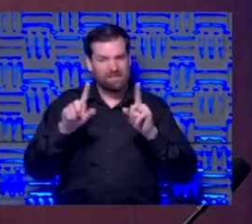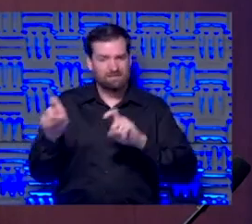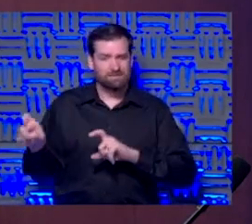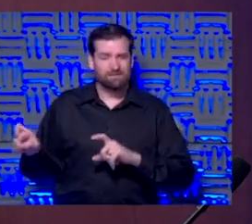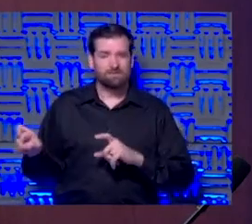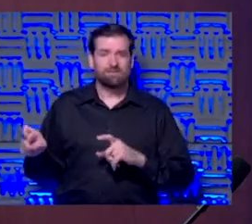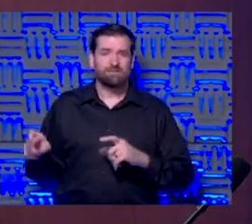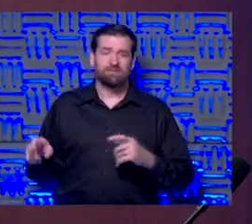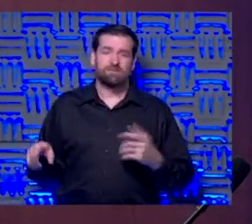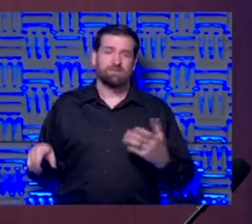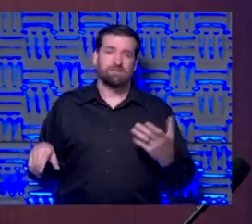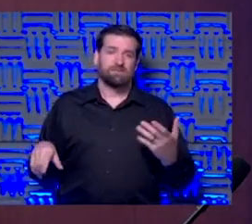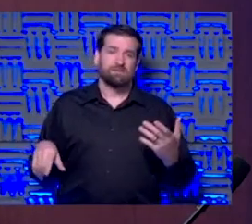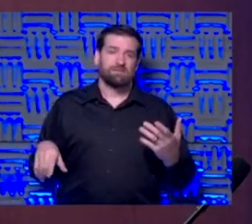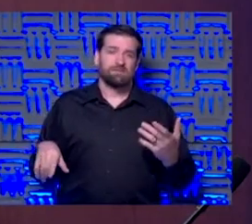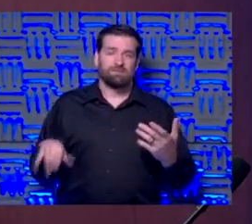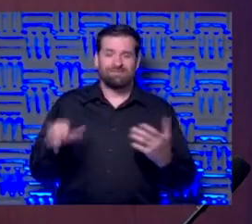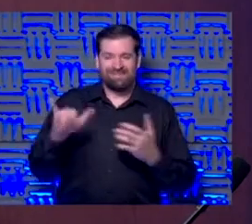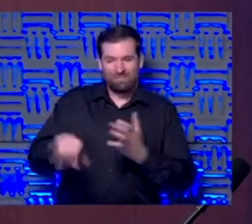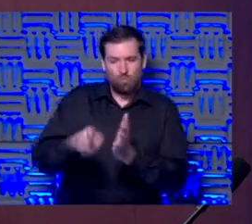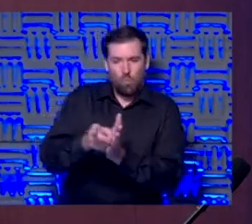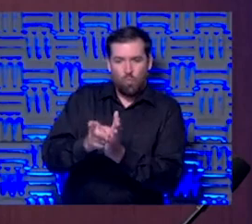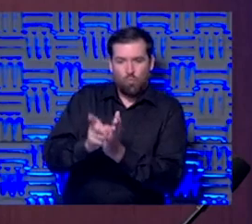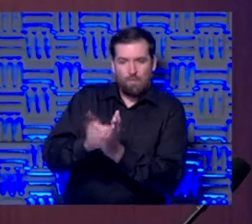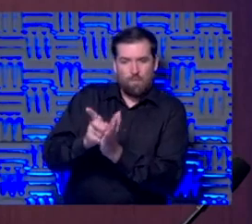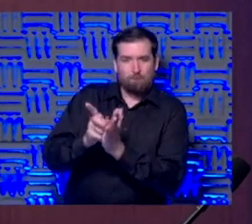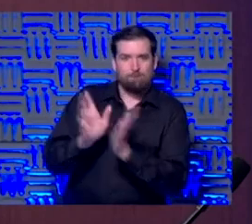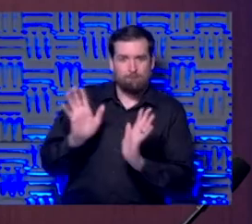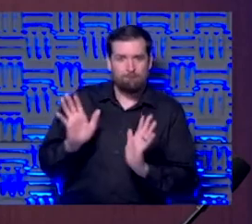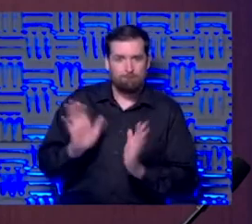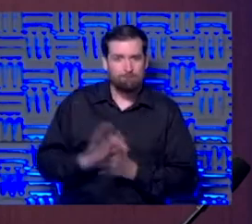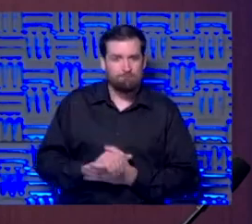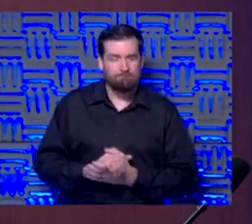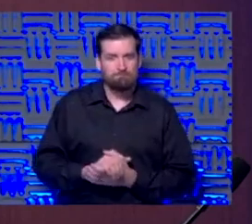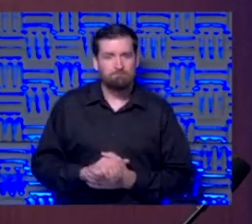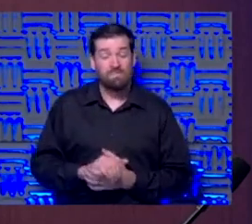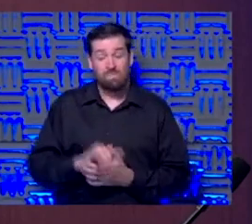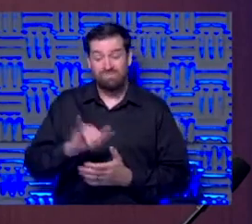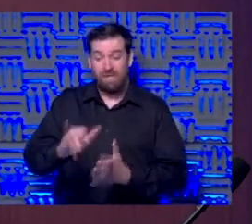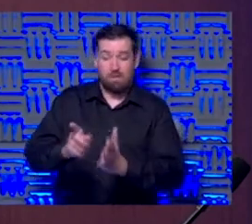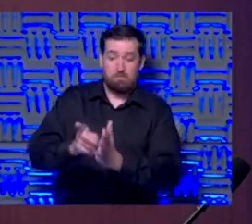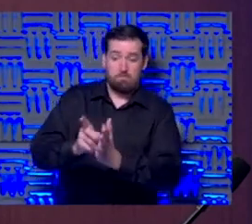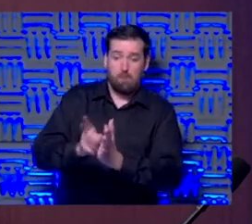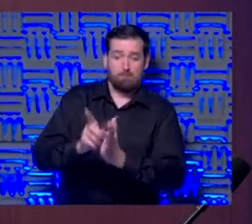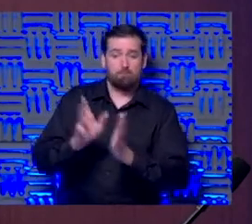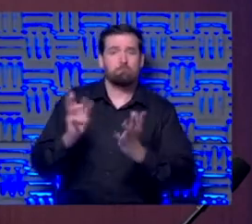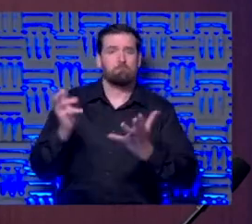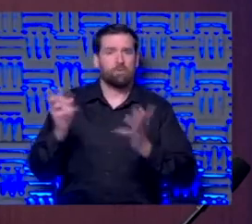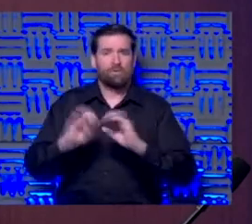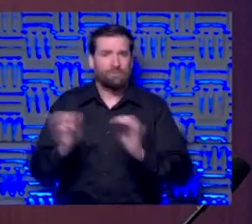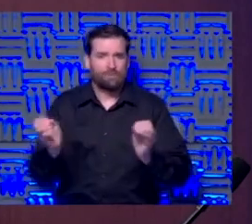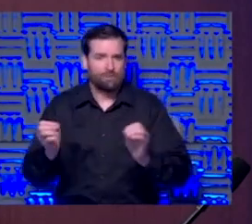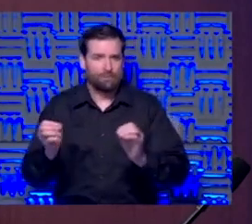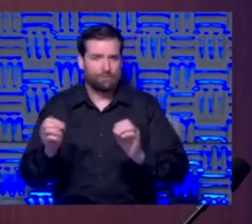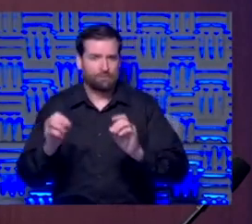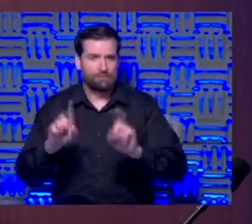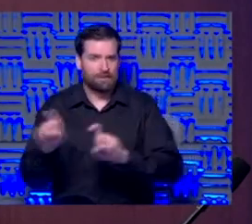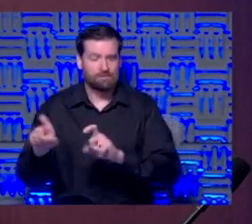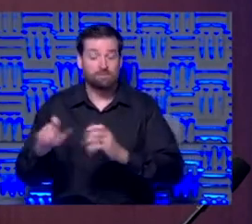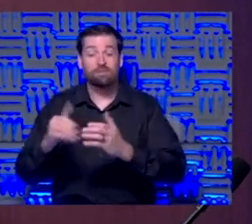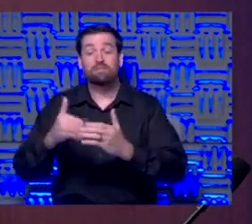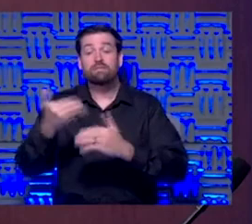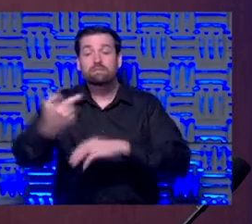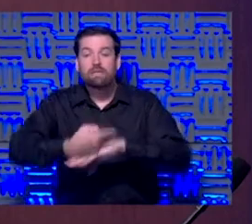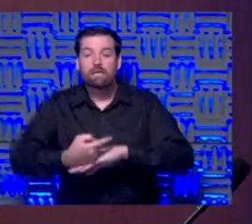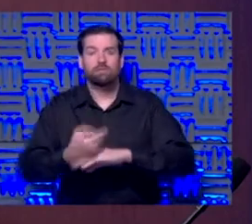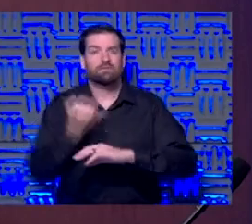is really a moment in time. Yeah. And so we know at that moment that somebody may be negative, but even the next day, you